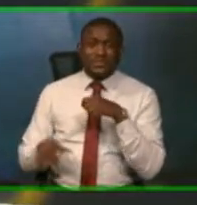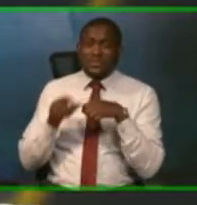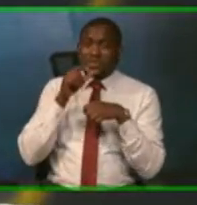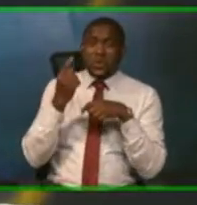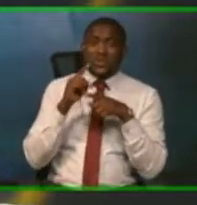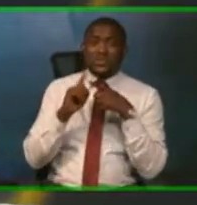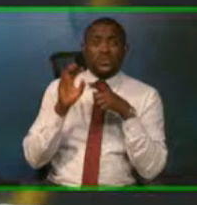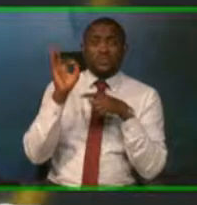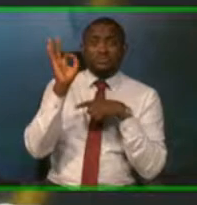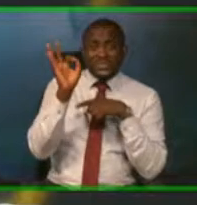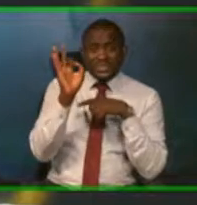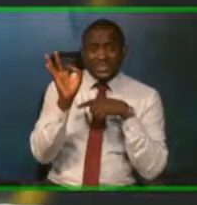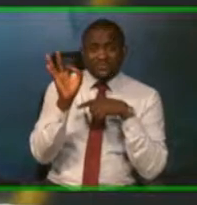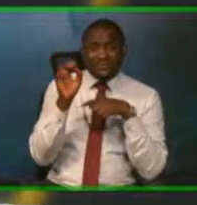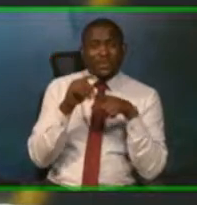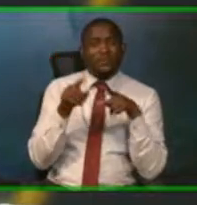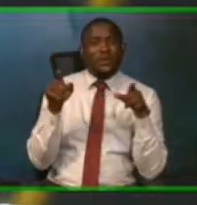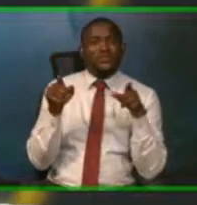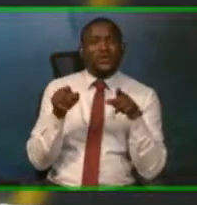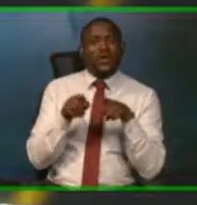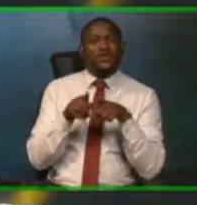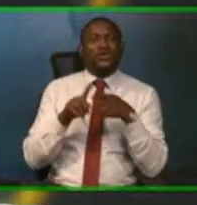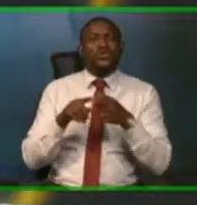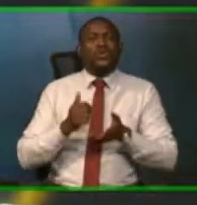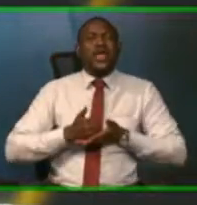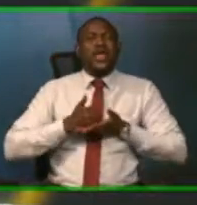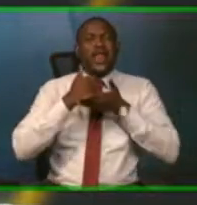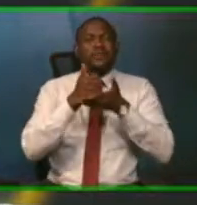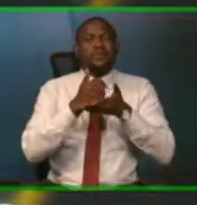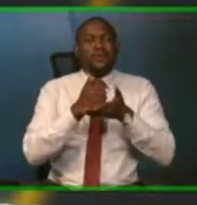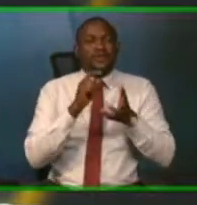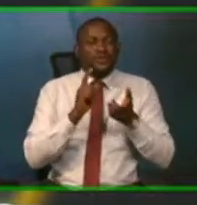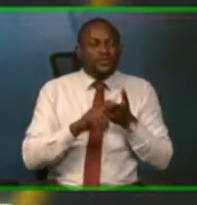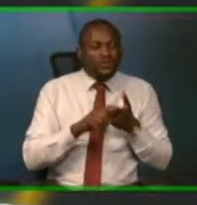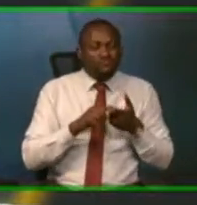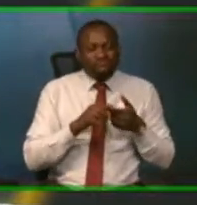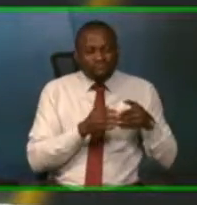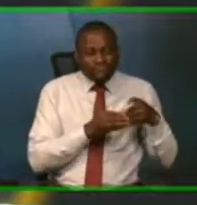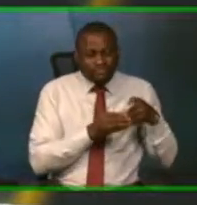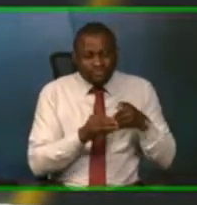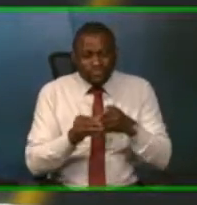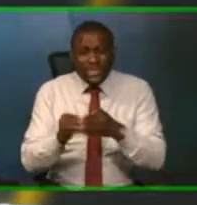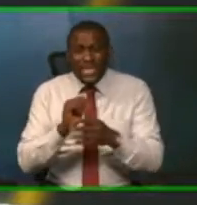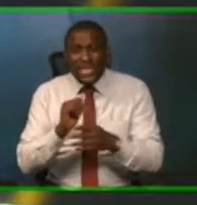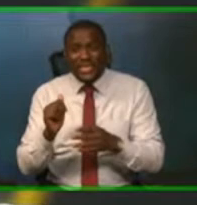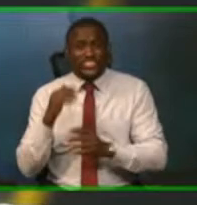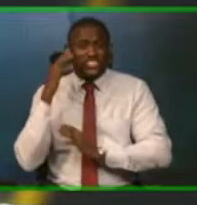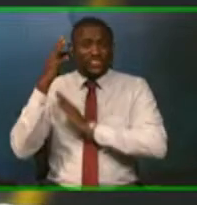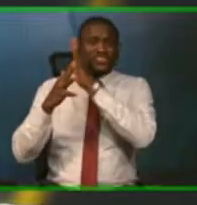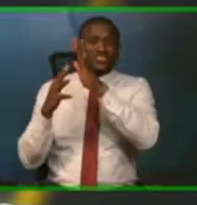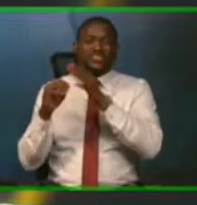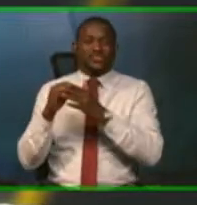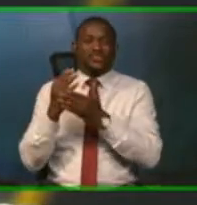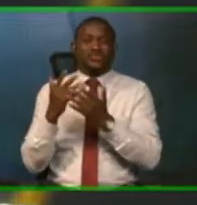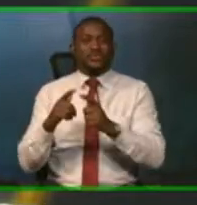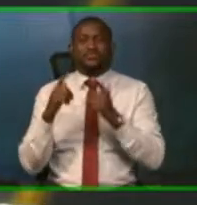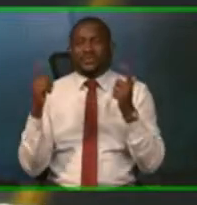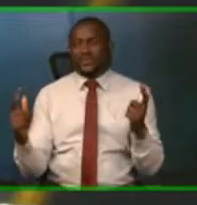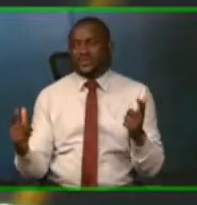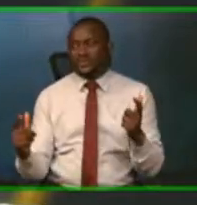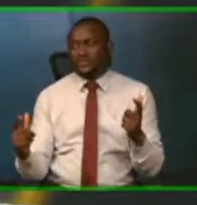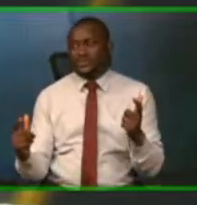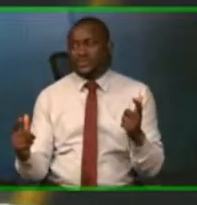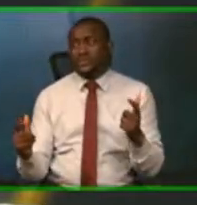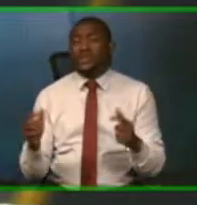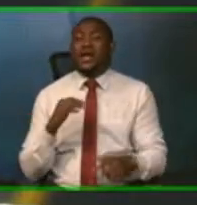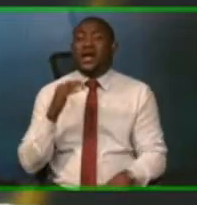to preach, but to help to navigate a generation into something. All right? I saw it very kind, and I